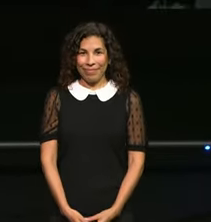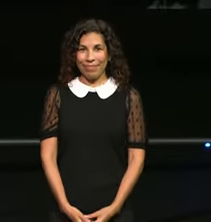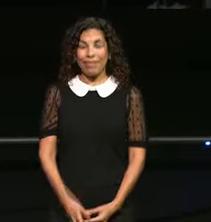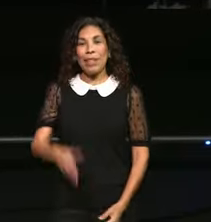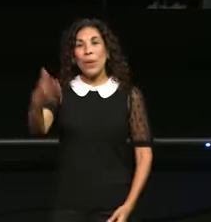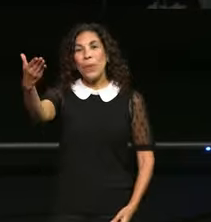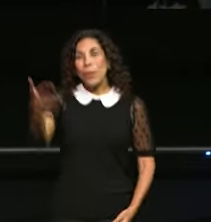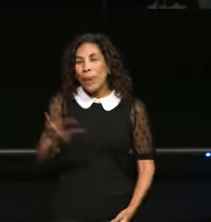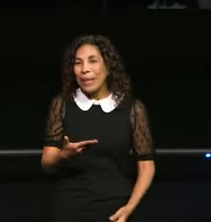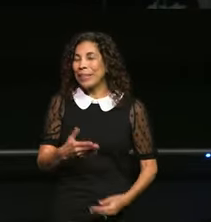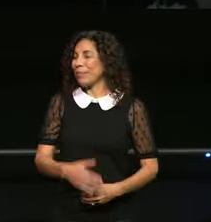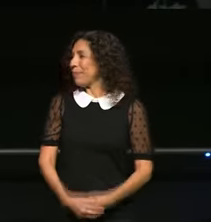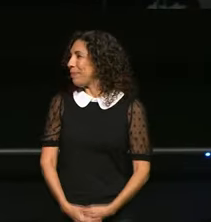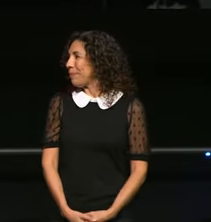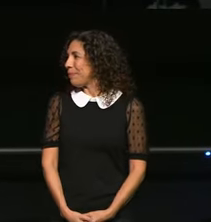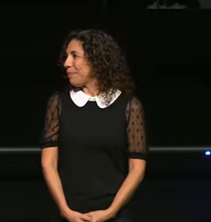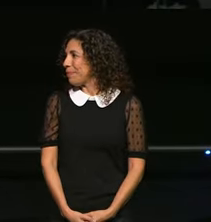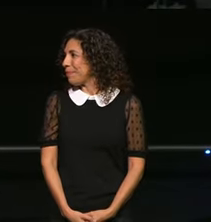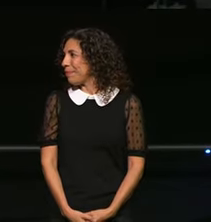Welcome, guys.